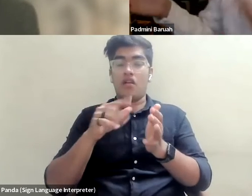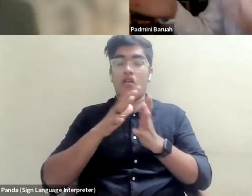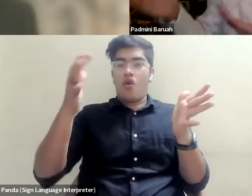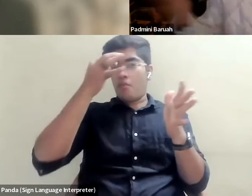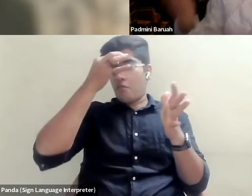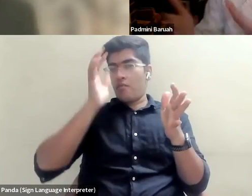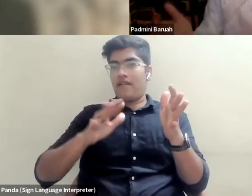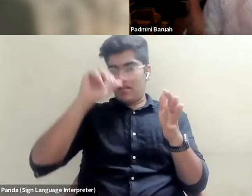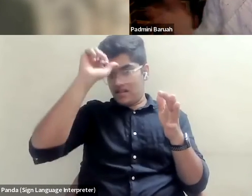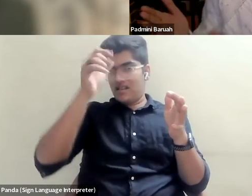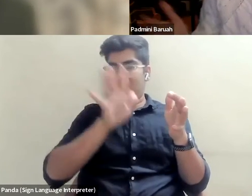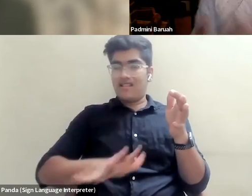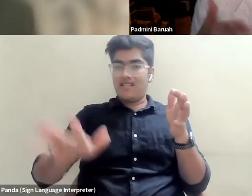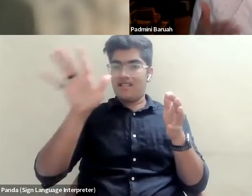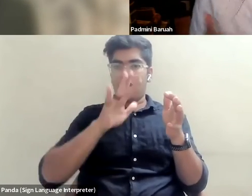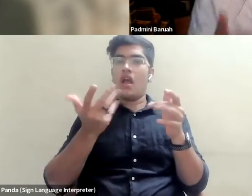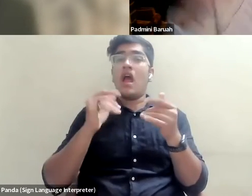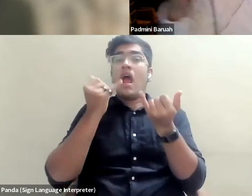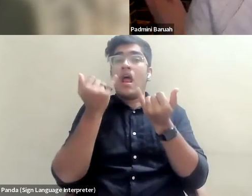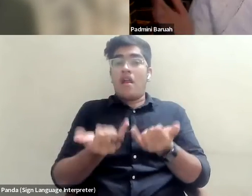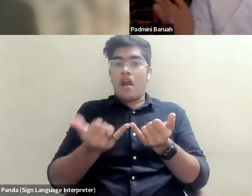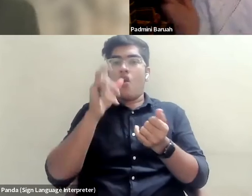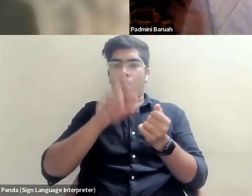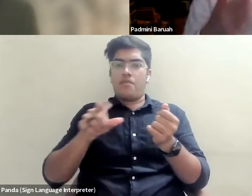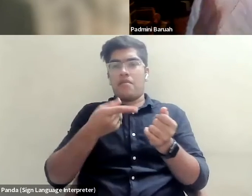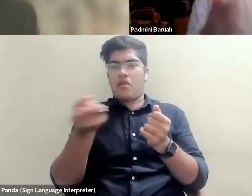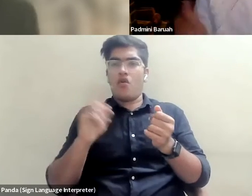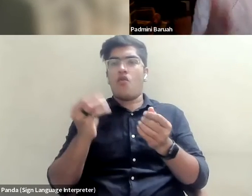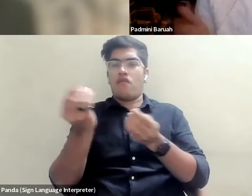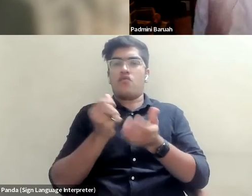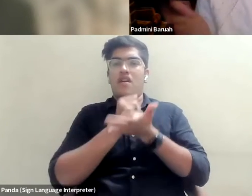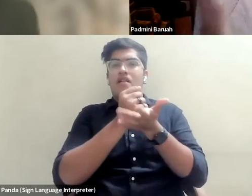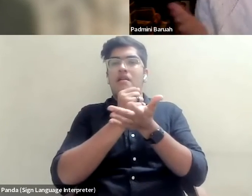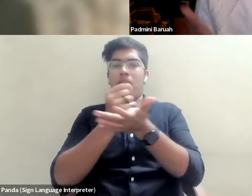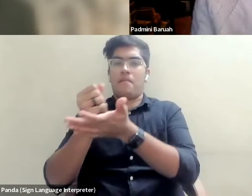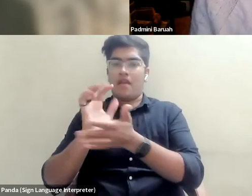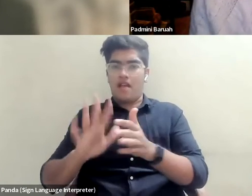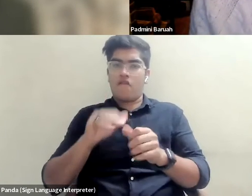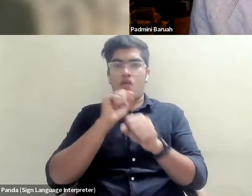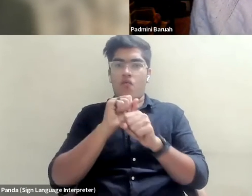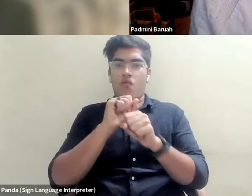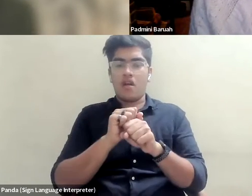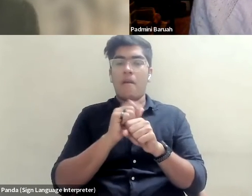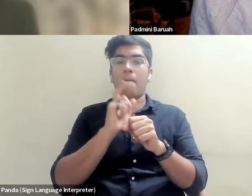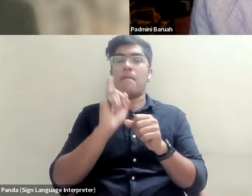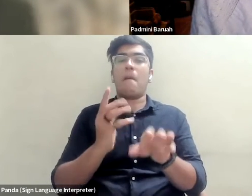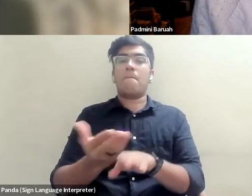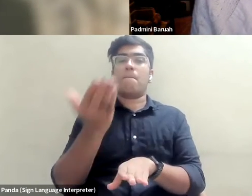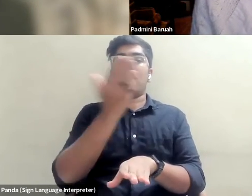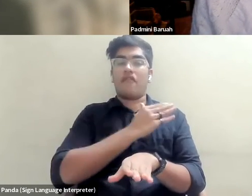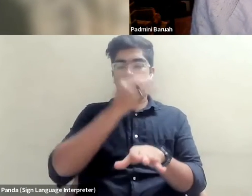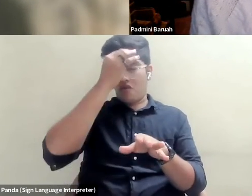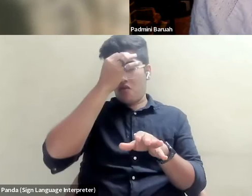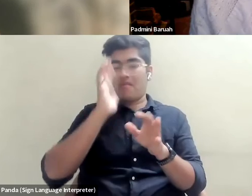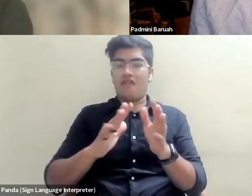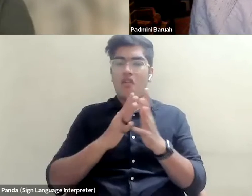people, now have gotten into this, you have Parichaya and all of these people who are really trying to raise awareness about this and do something about legal